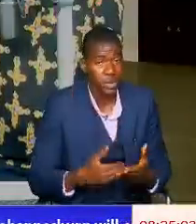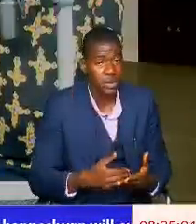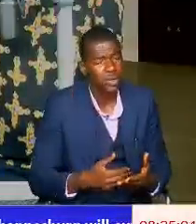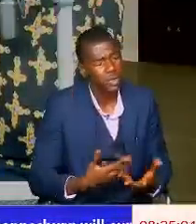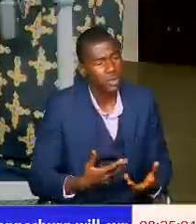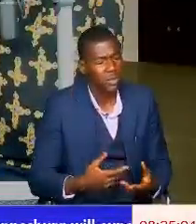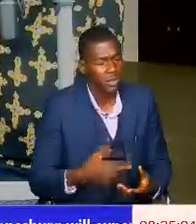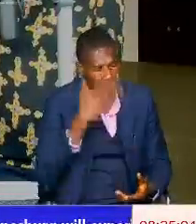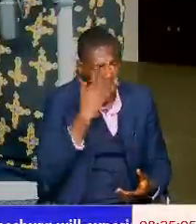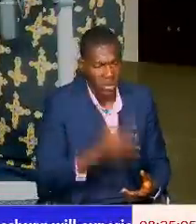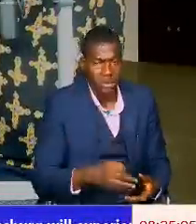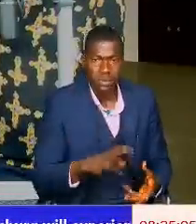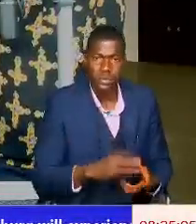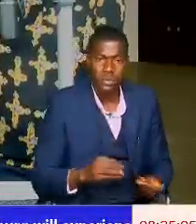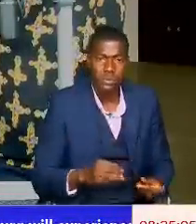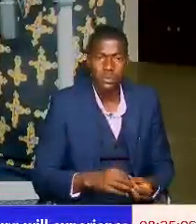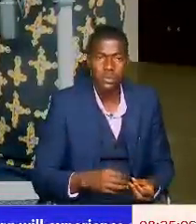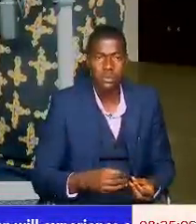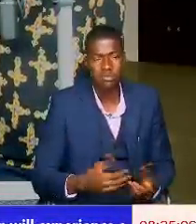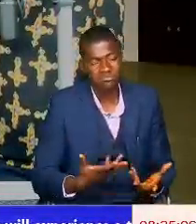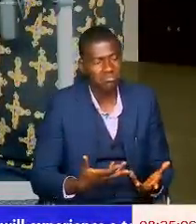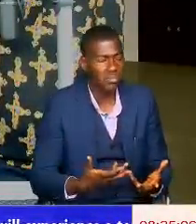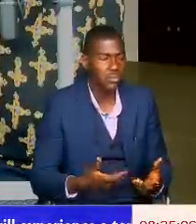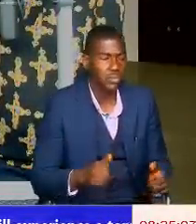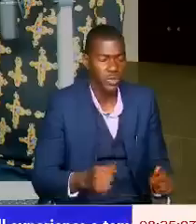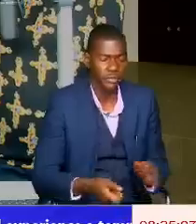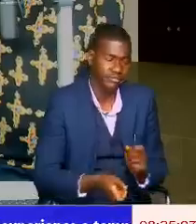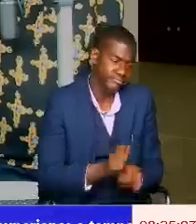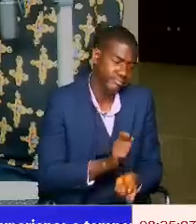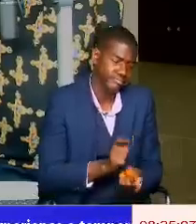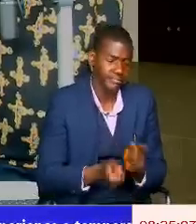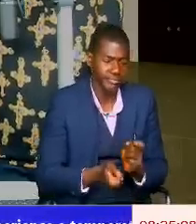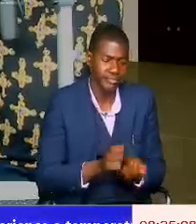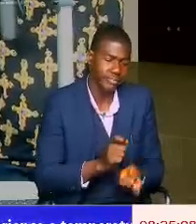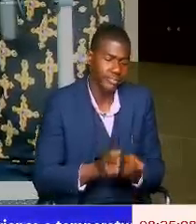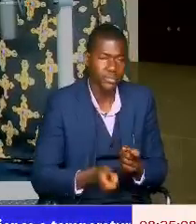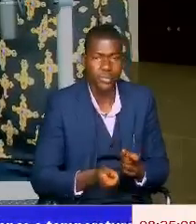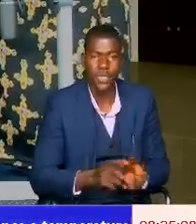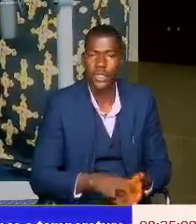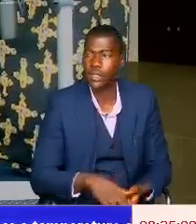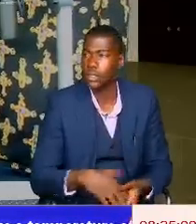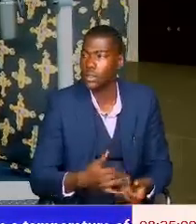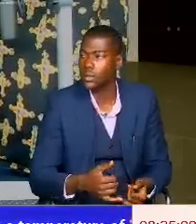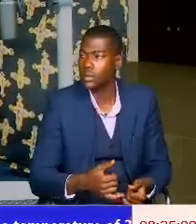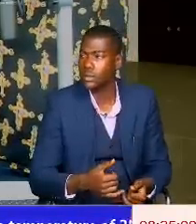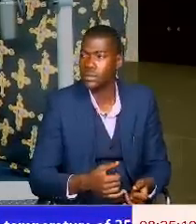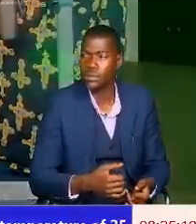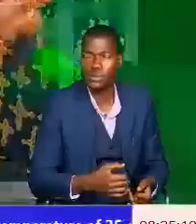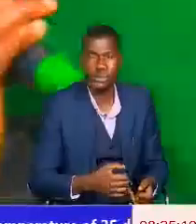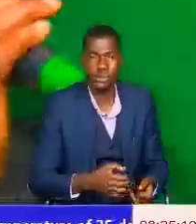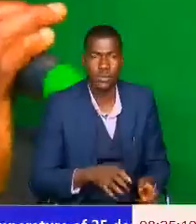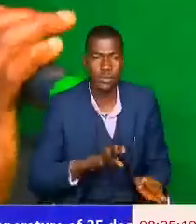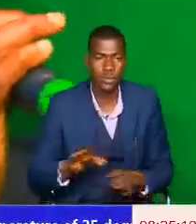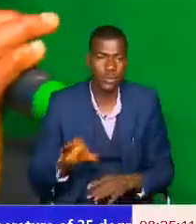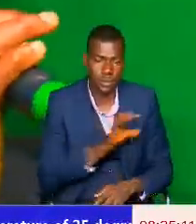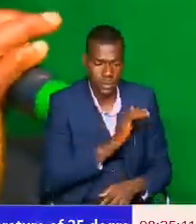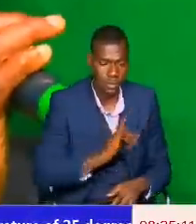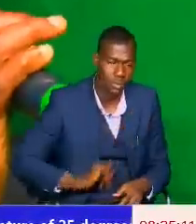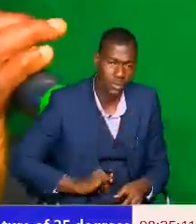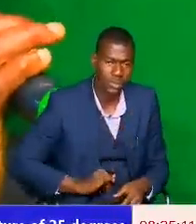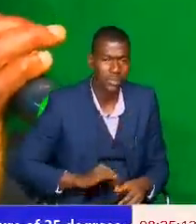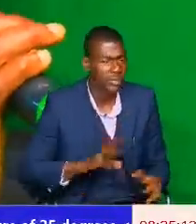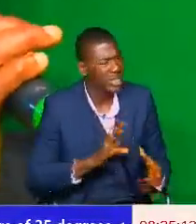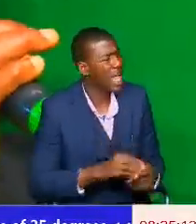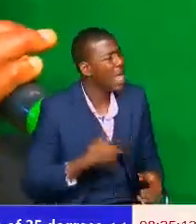flexible. I collect microphone. Your mouth, they do money. Ordinary president, now beg, you go to beg them now. Some self no go